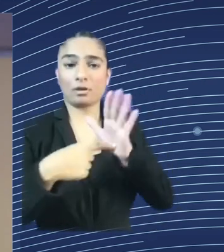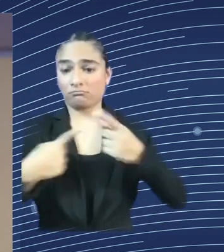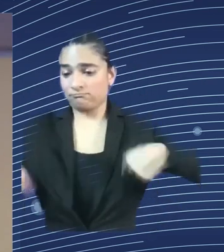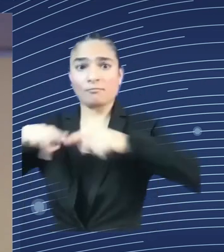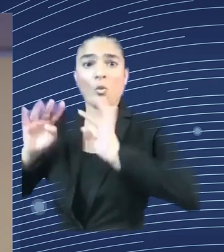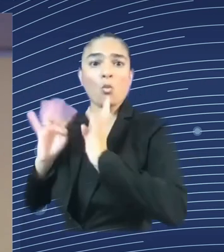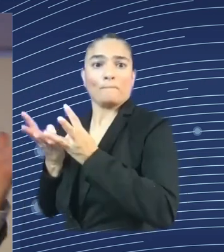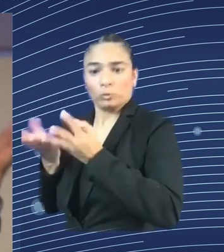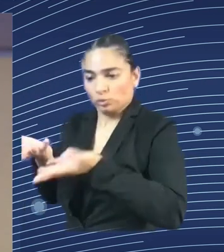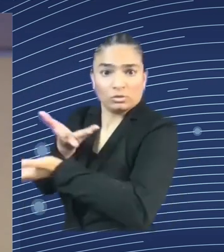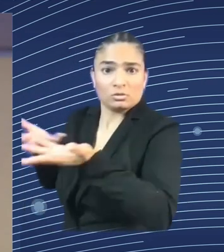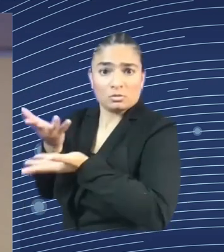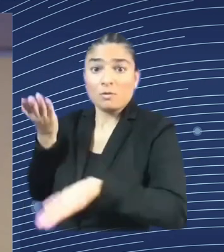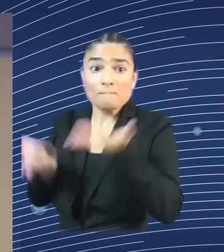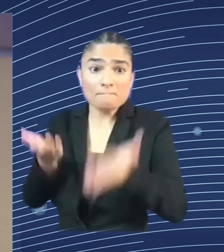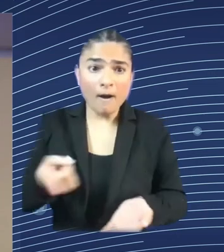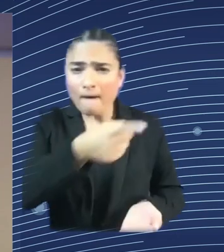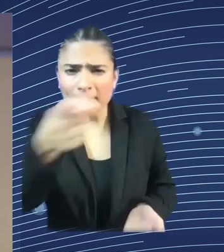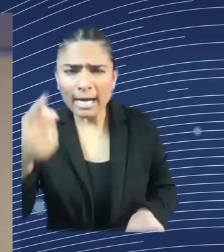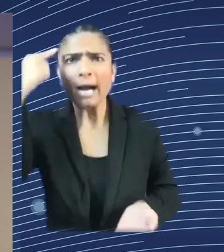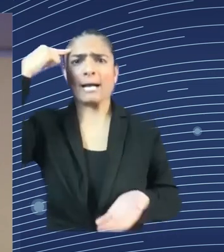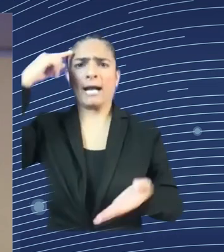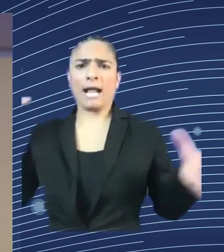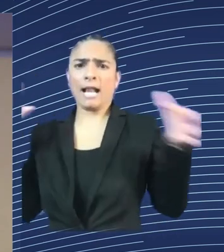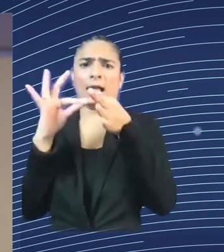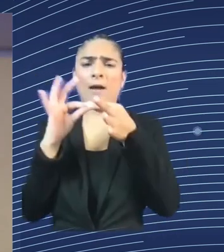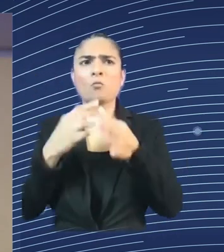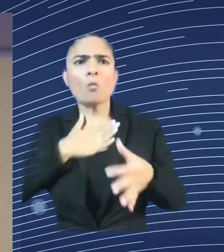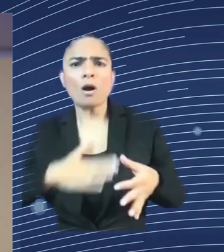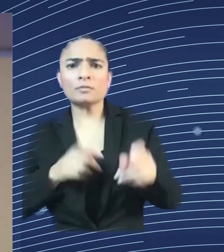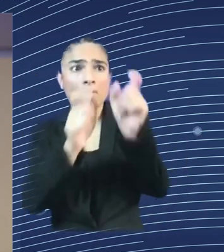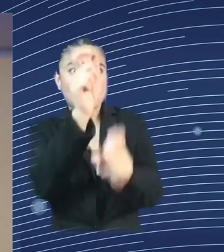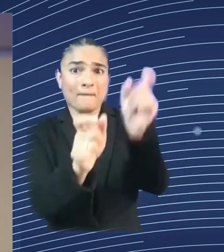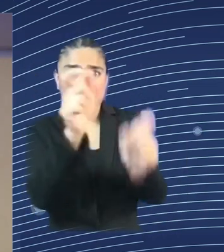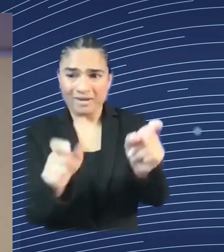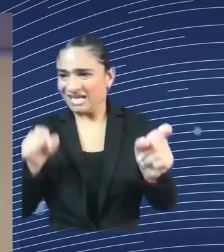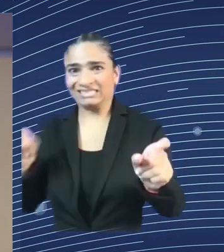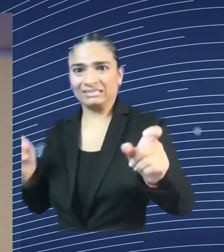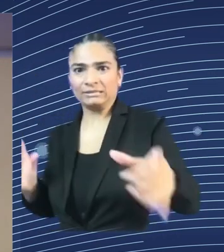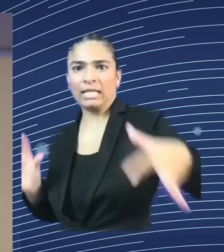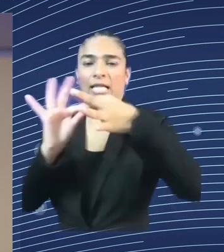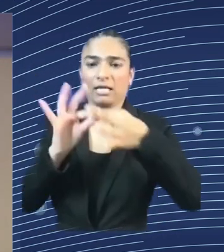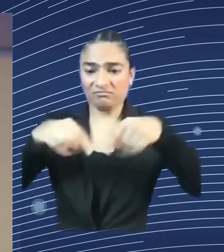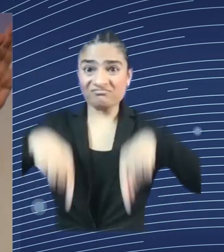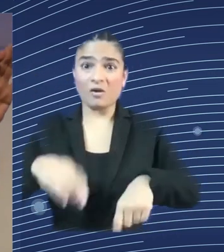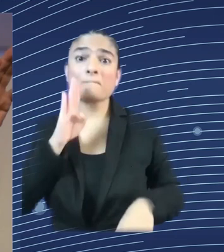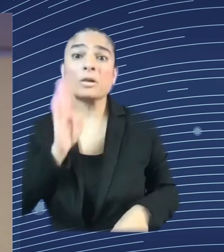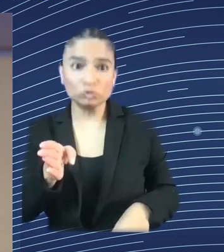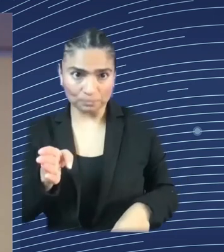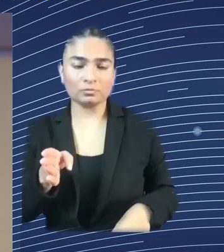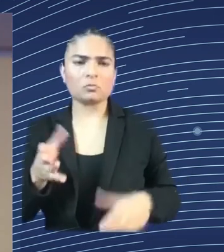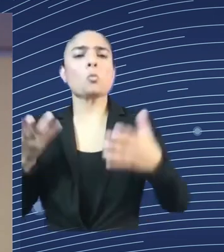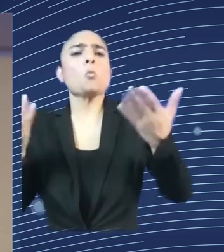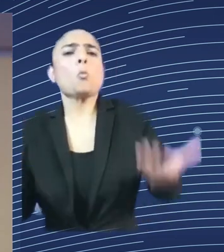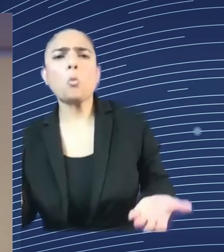to Belgium or whatever country, you have to have a unique number or link those combinations because they are in a